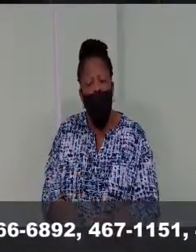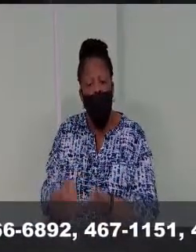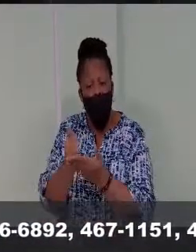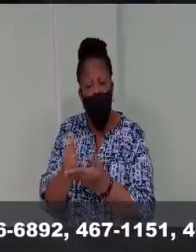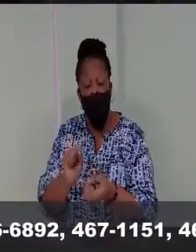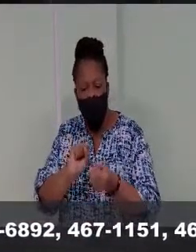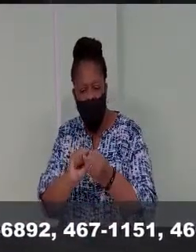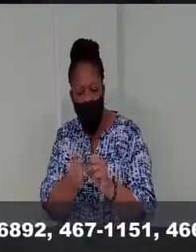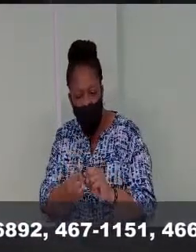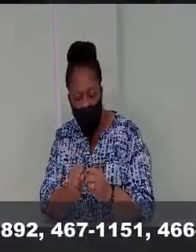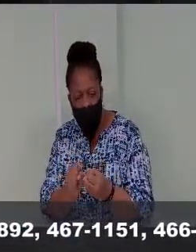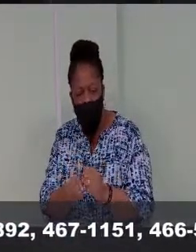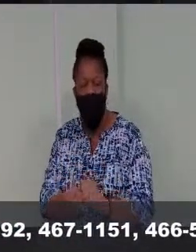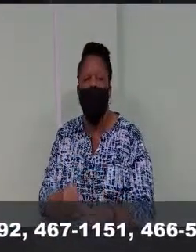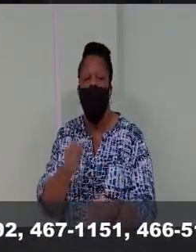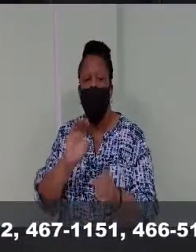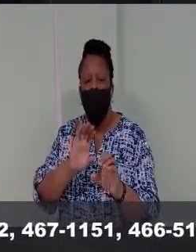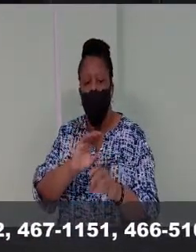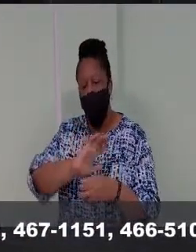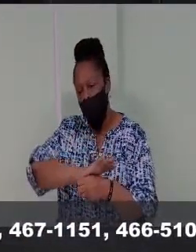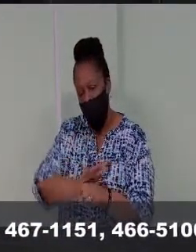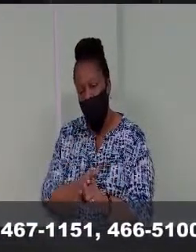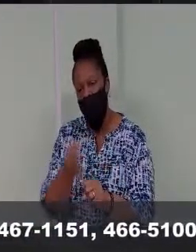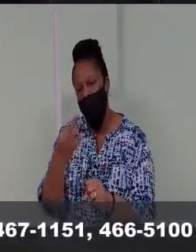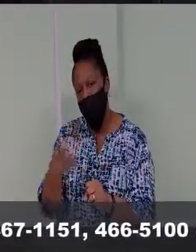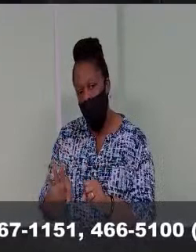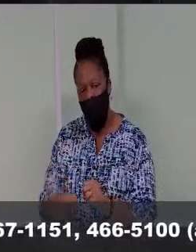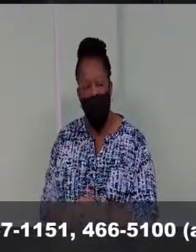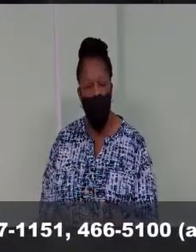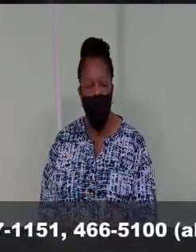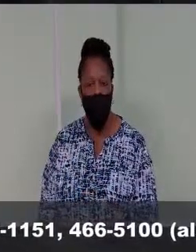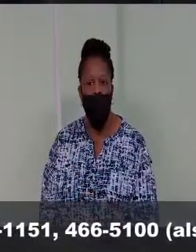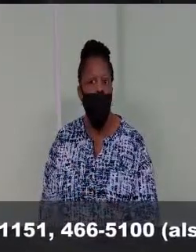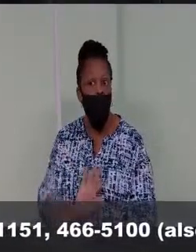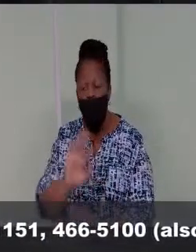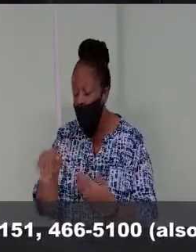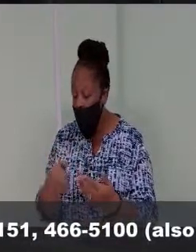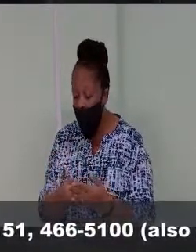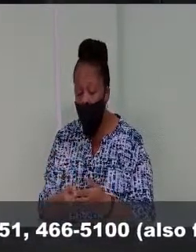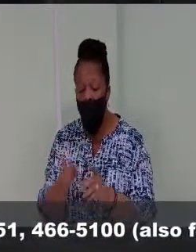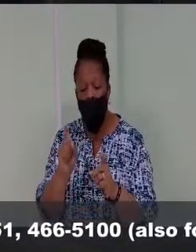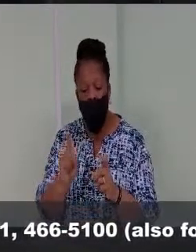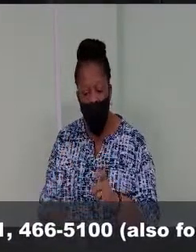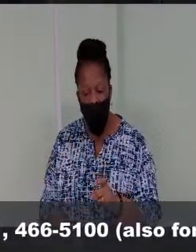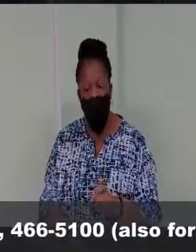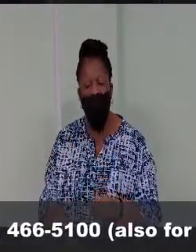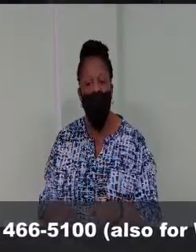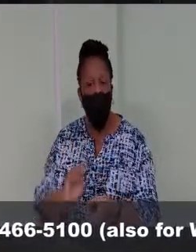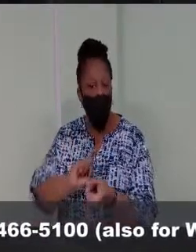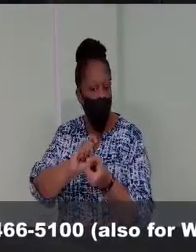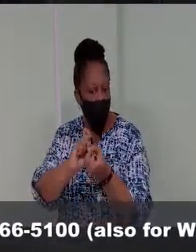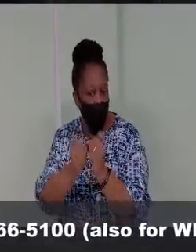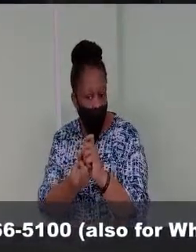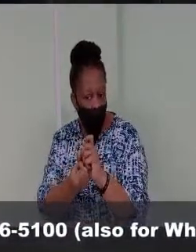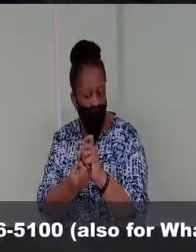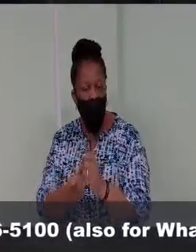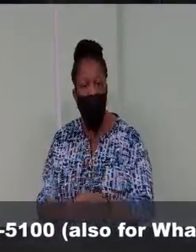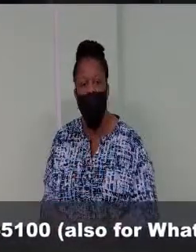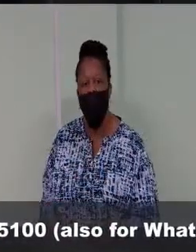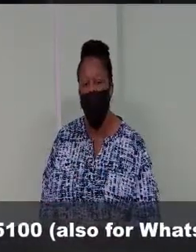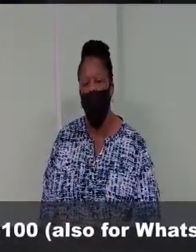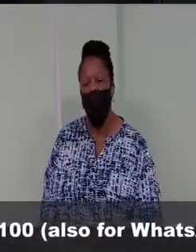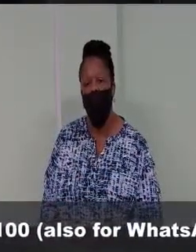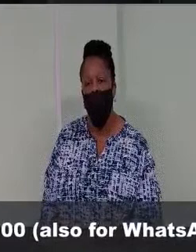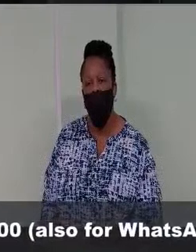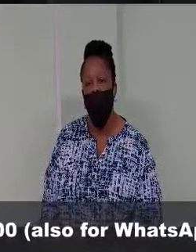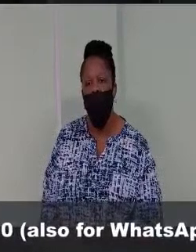that cultural change. If we don't have that change, then we are going to be challenged going forward.